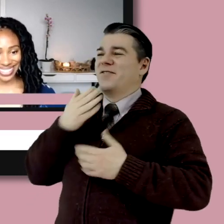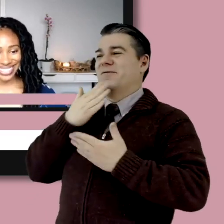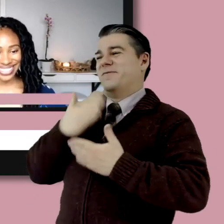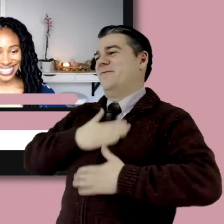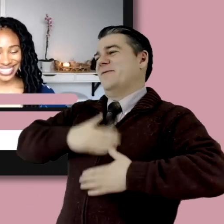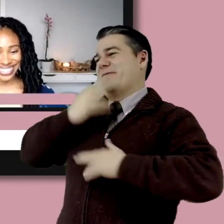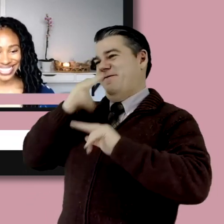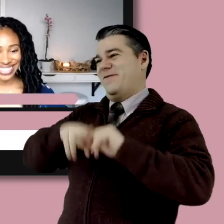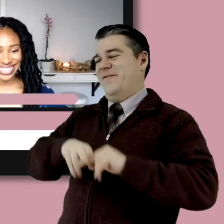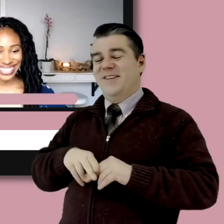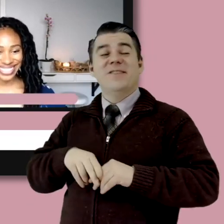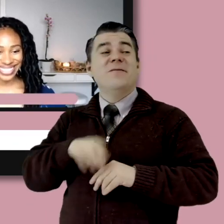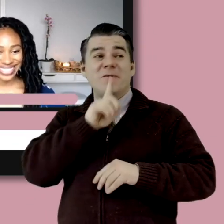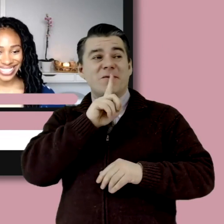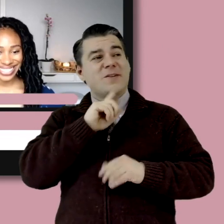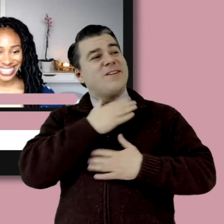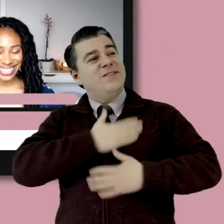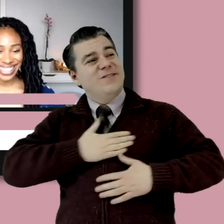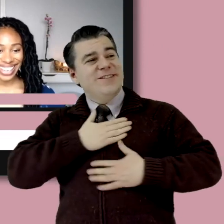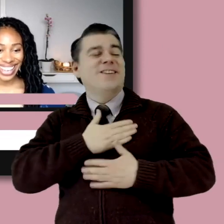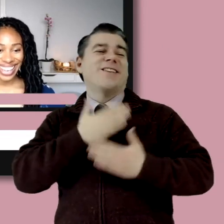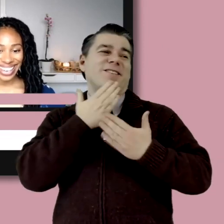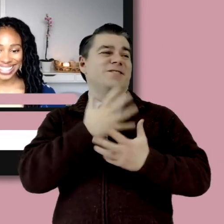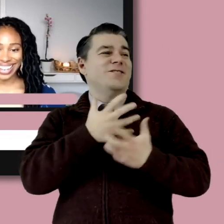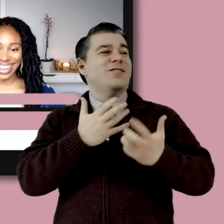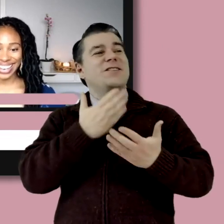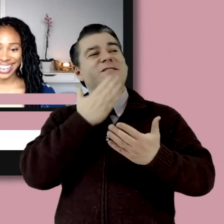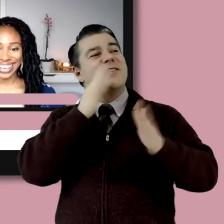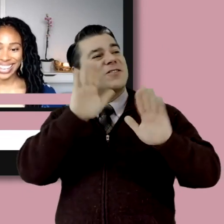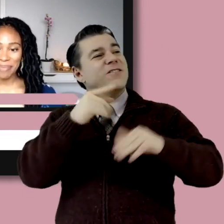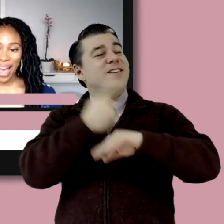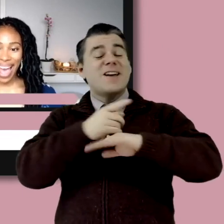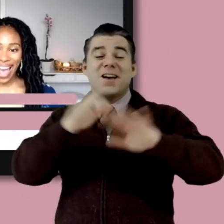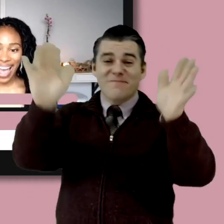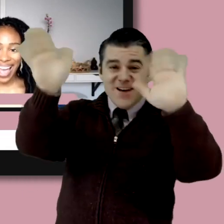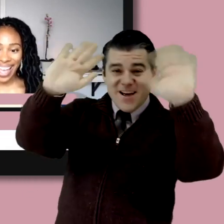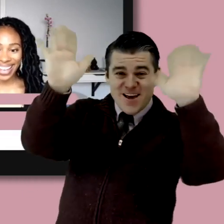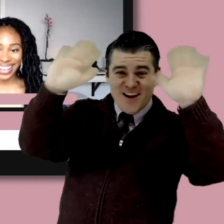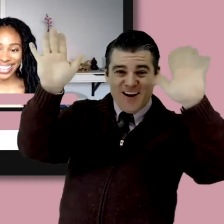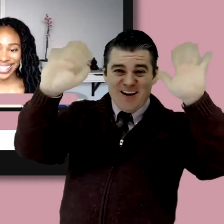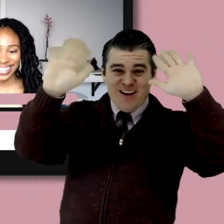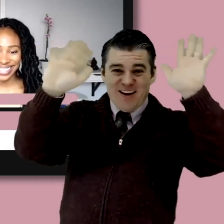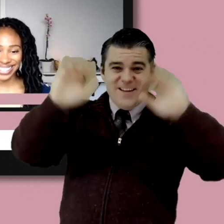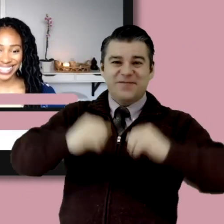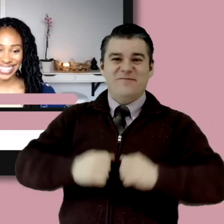Yes, I really enjoyed this. Thank you so much. Have a great day. Bye, everyone. Bye.